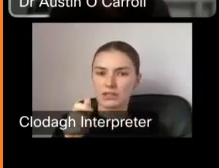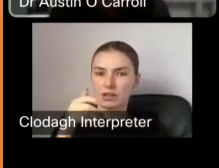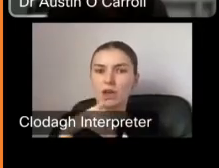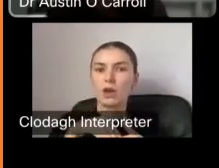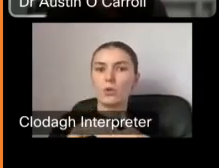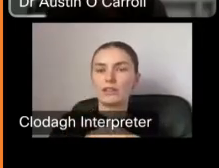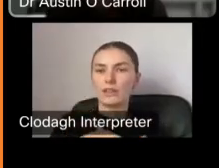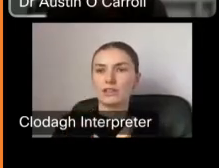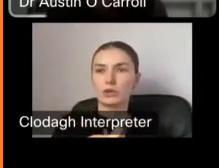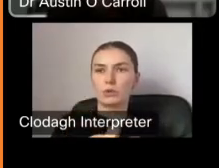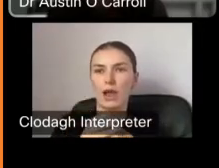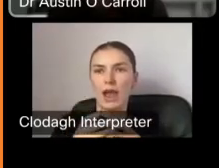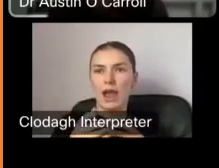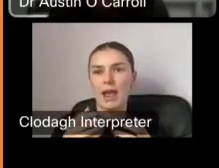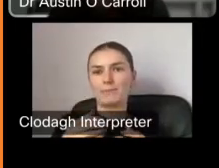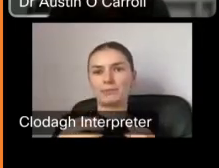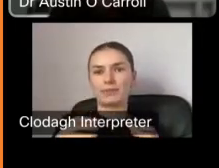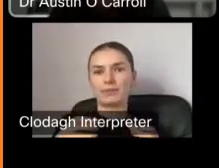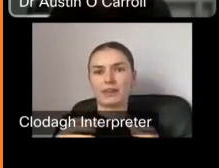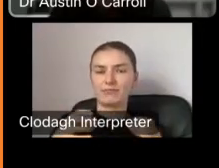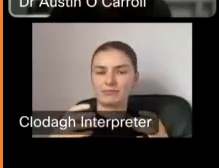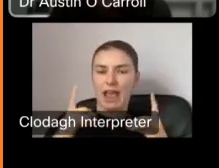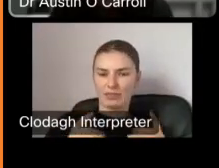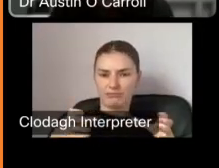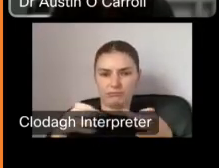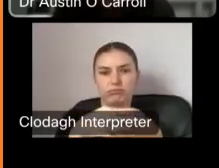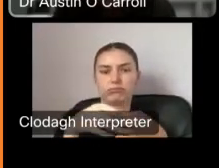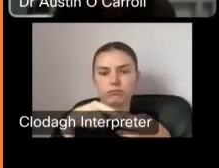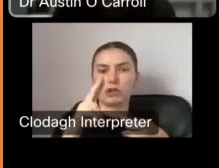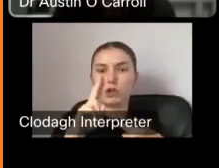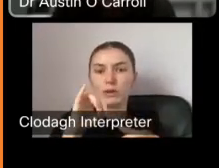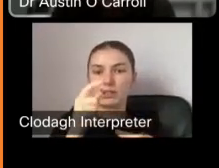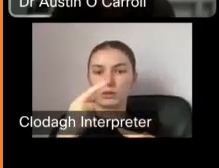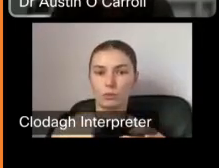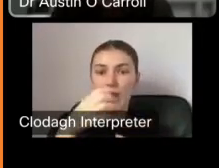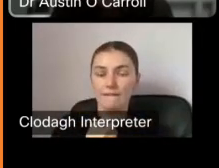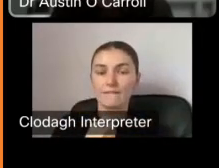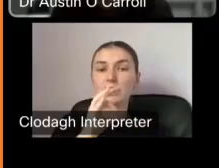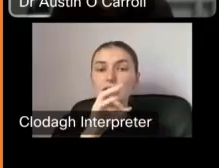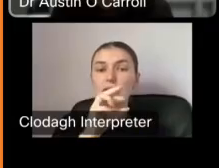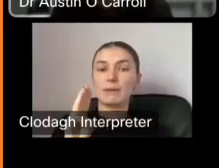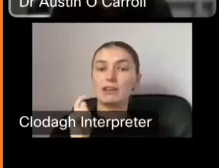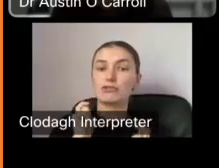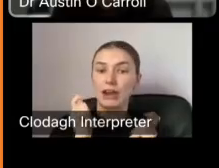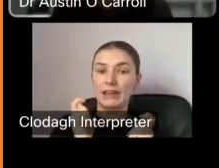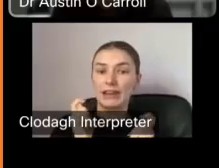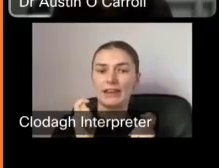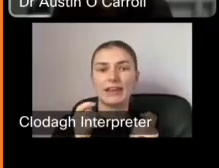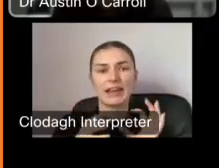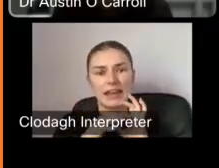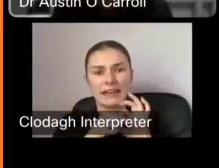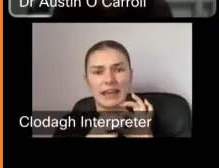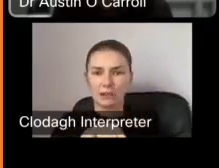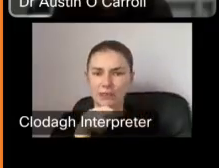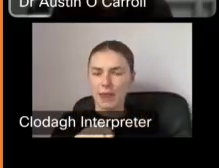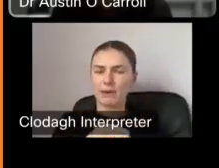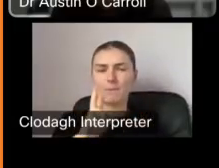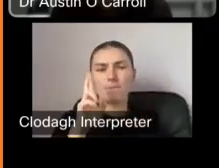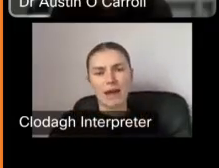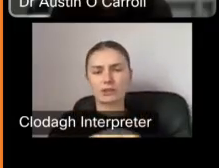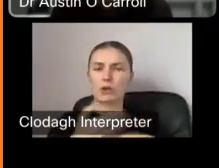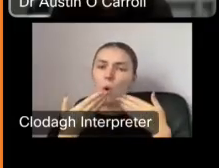unit that we have, which was staffed by a young GP trainee. And that GP trainee engaged with them in a much more open and empathic